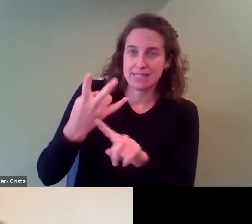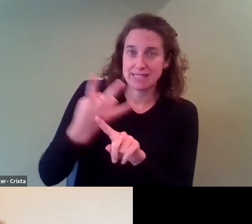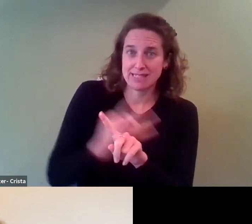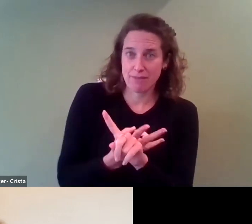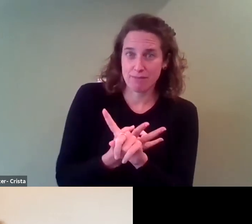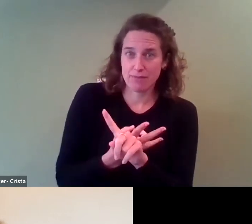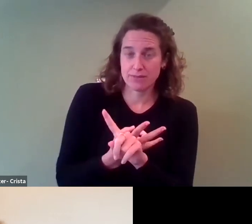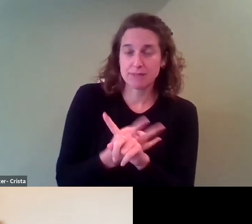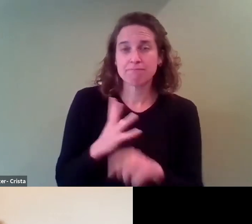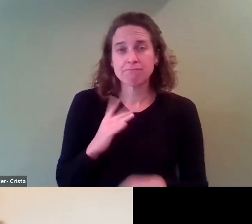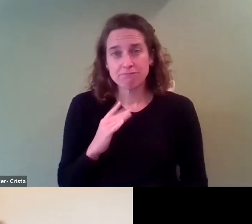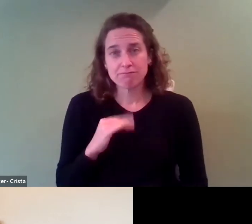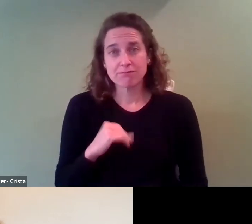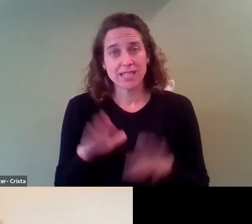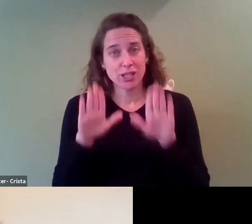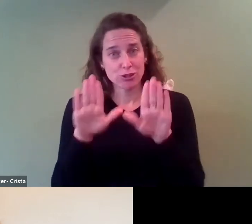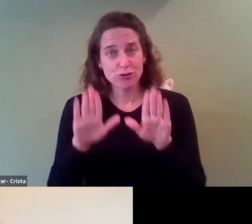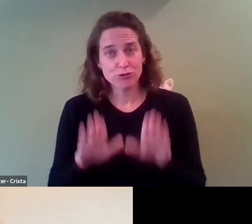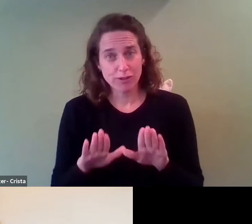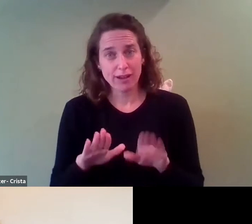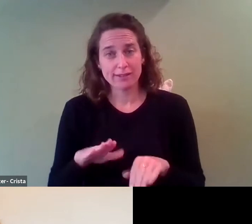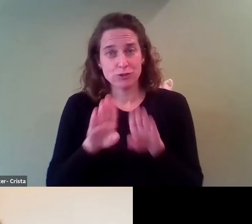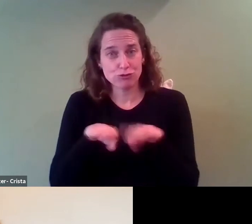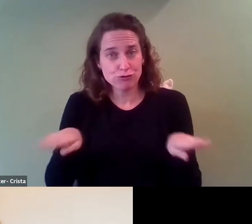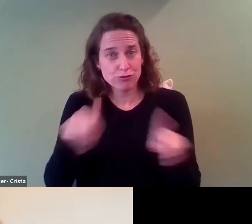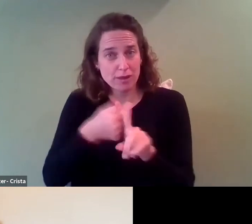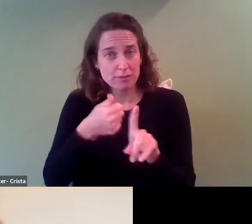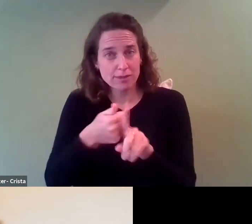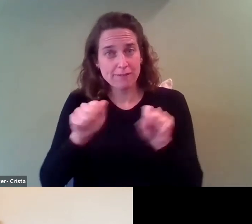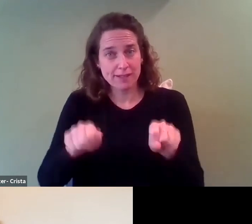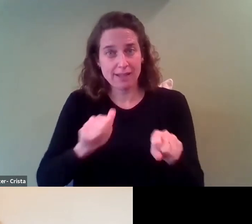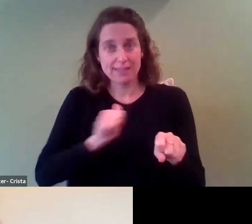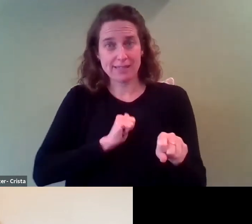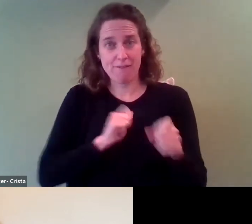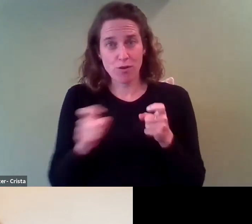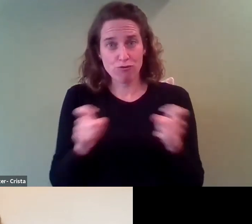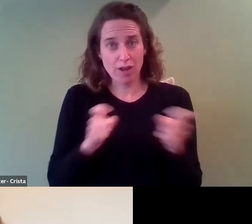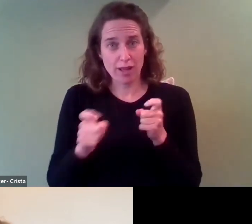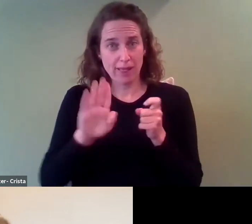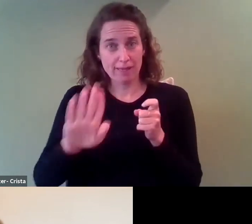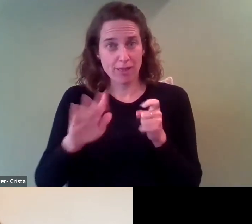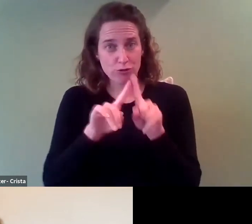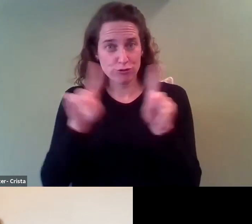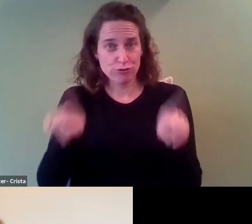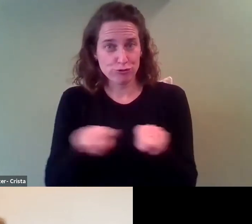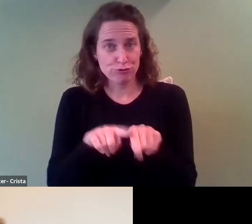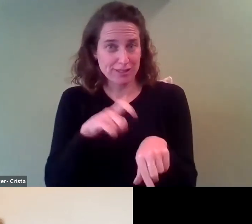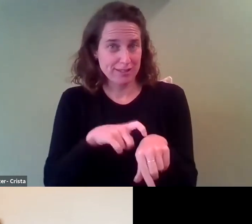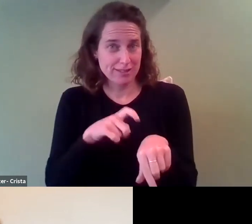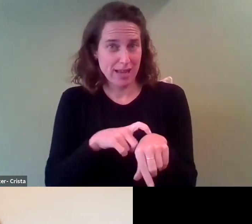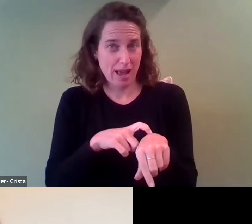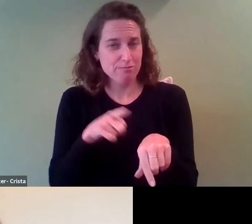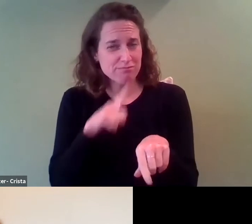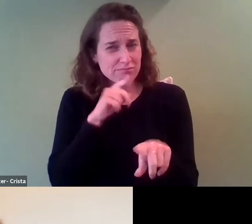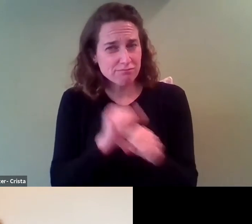great that children are beginning to self-regulate screen time because they're just exhausted now.